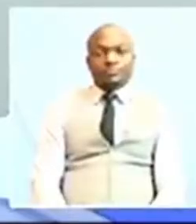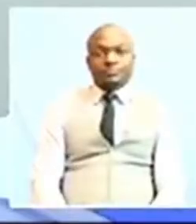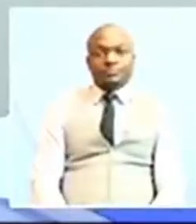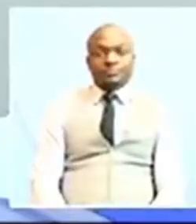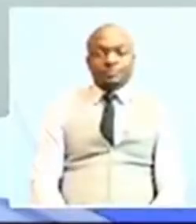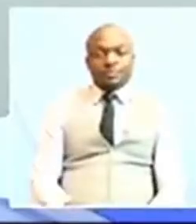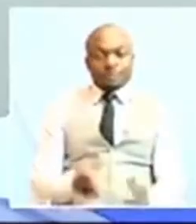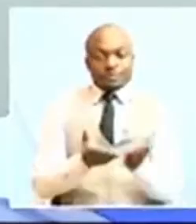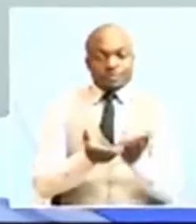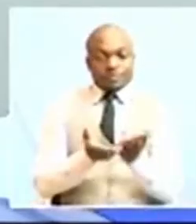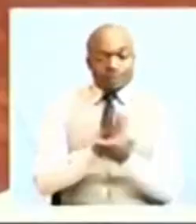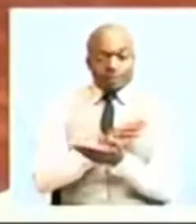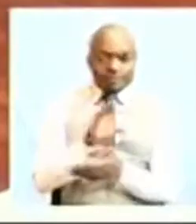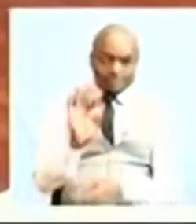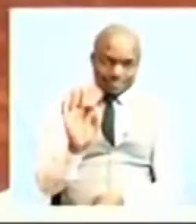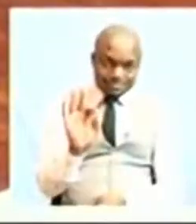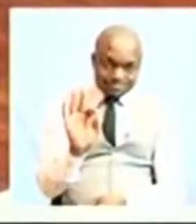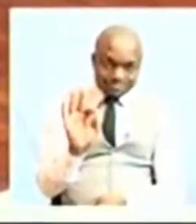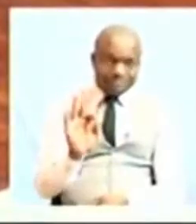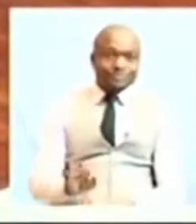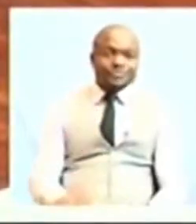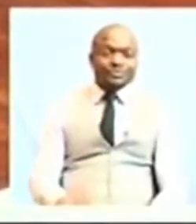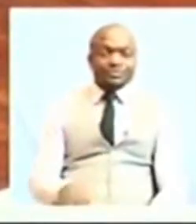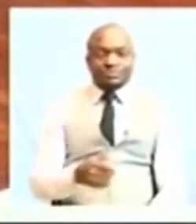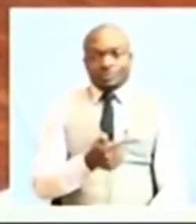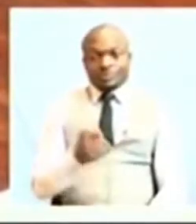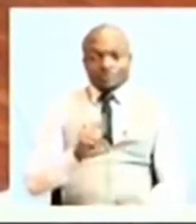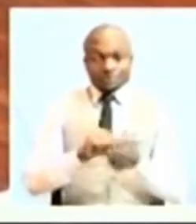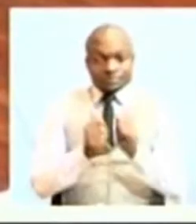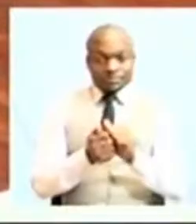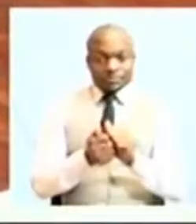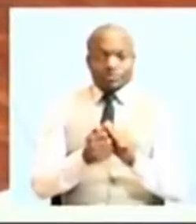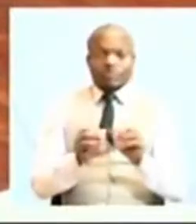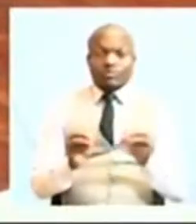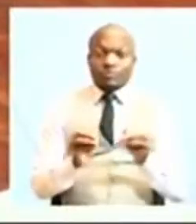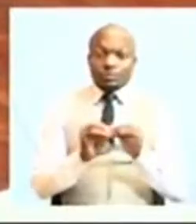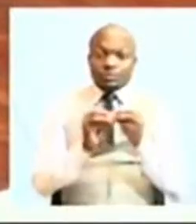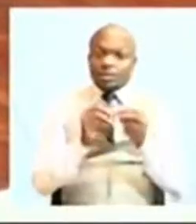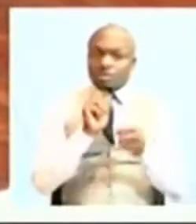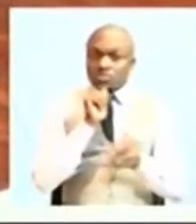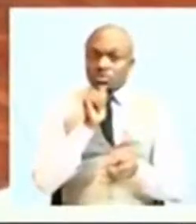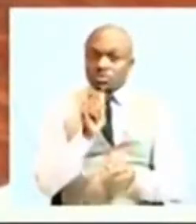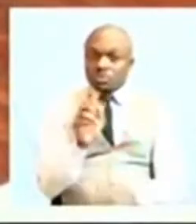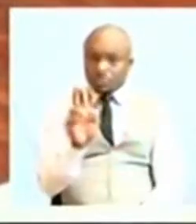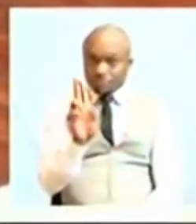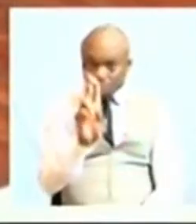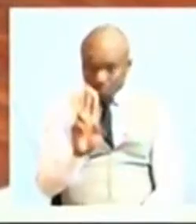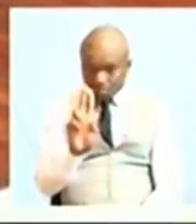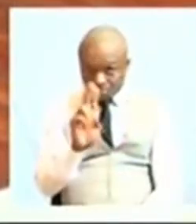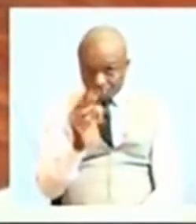9. Thank you, Chair. The next query is total unspent funds.